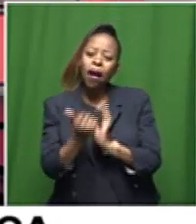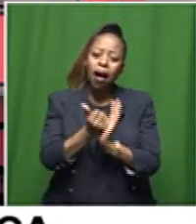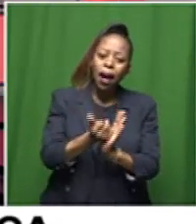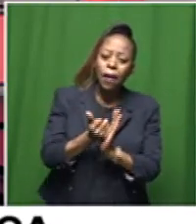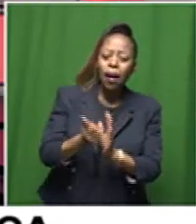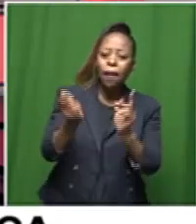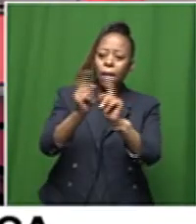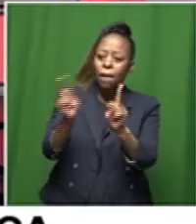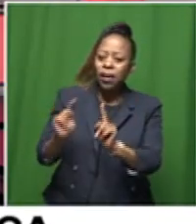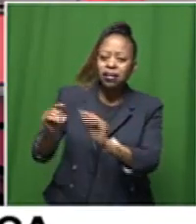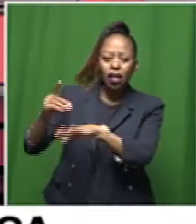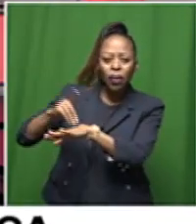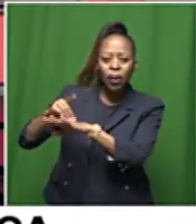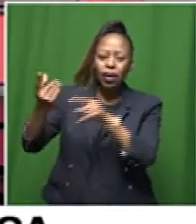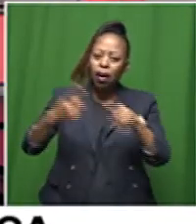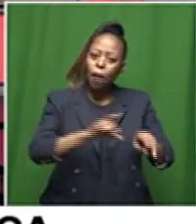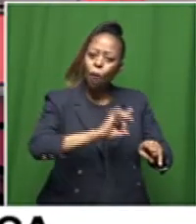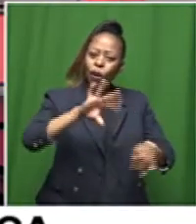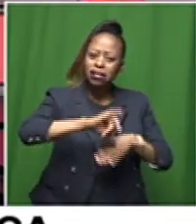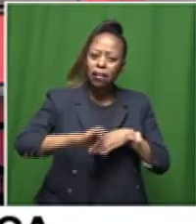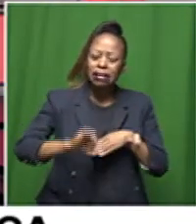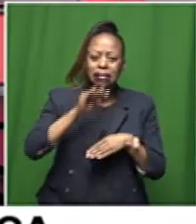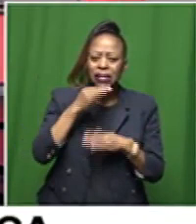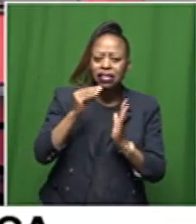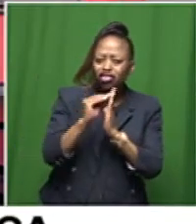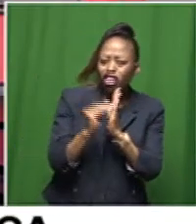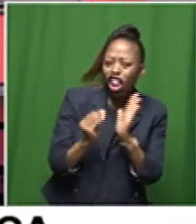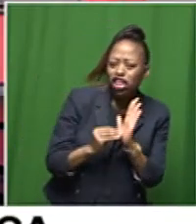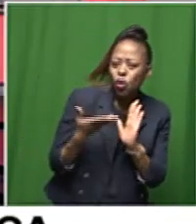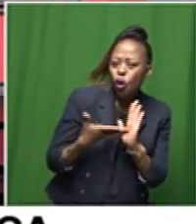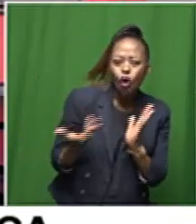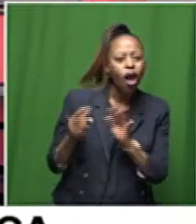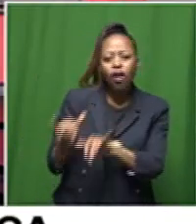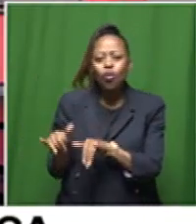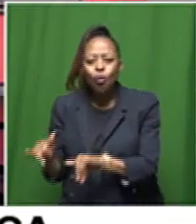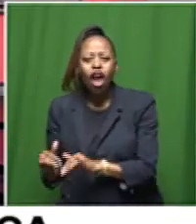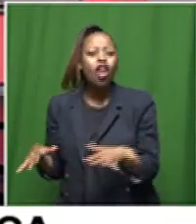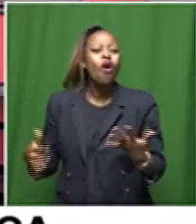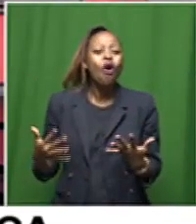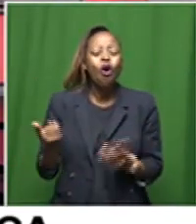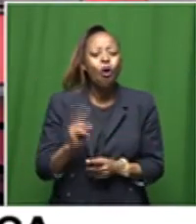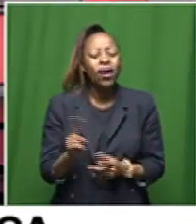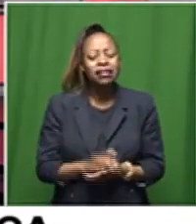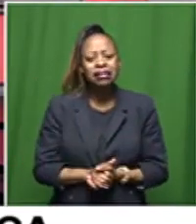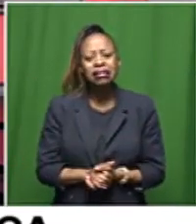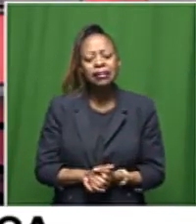that specialist comes once a month rather. Are you on any list are you waiting for this elective procedure to happen